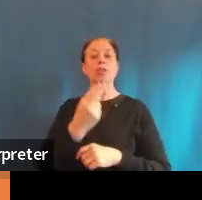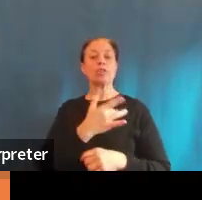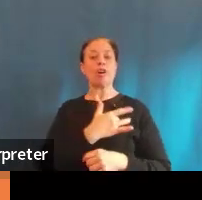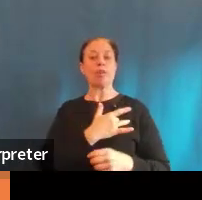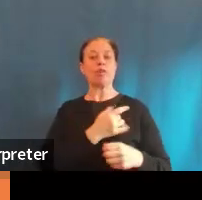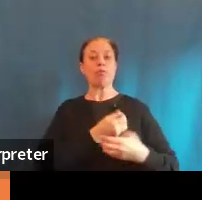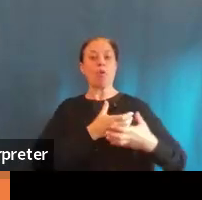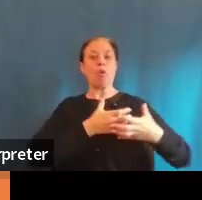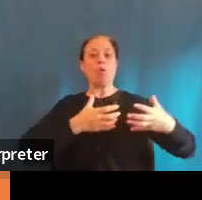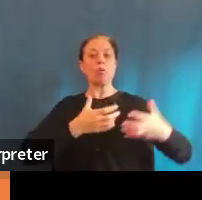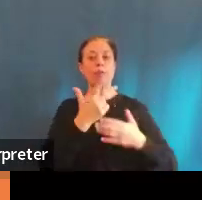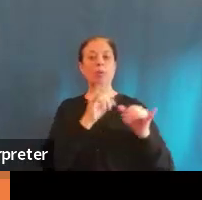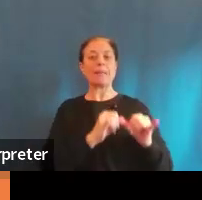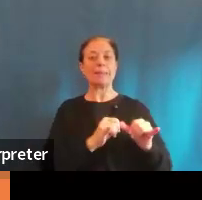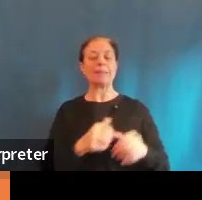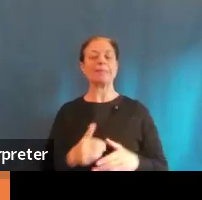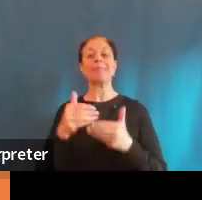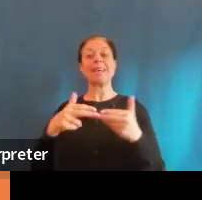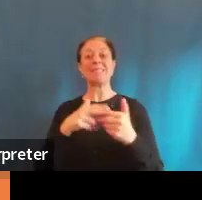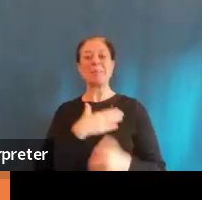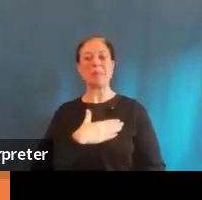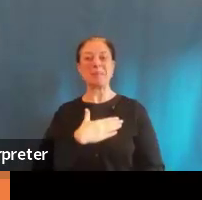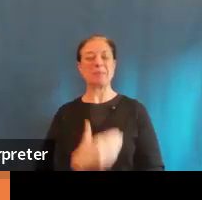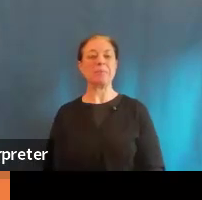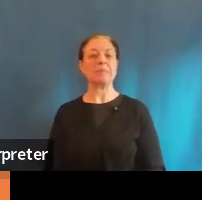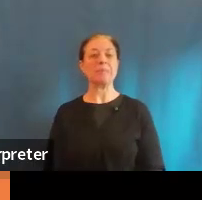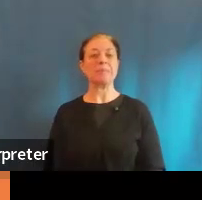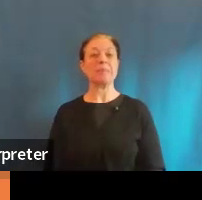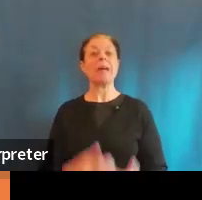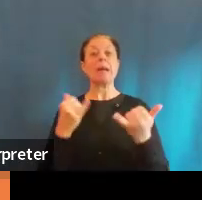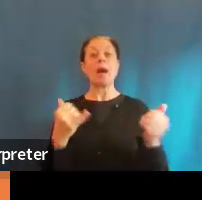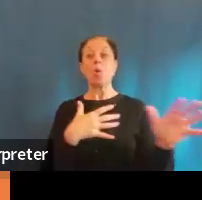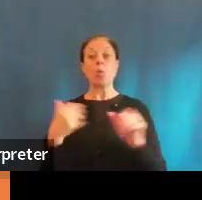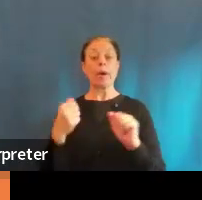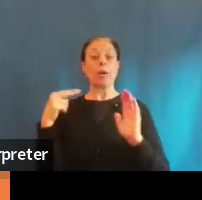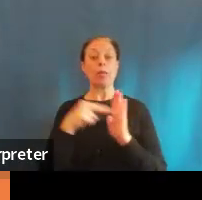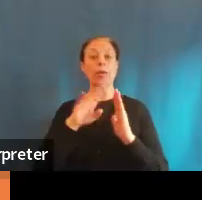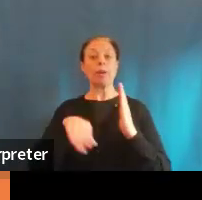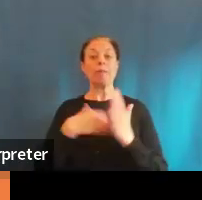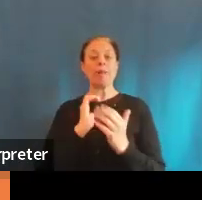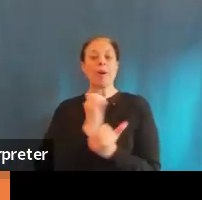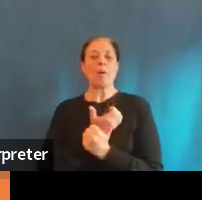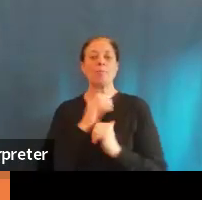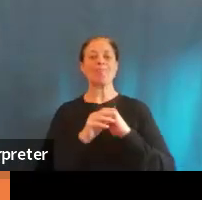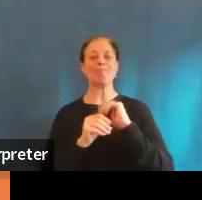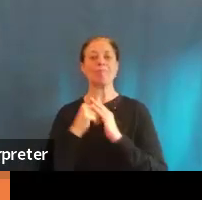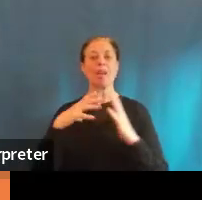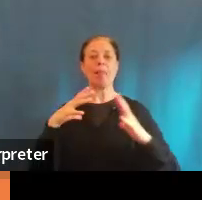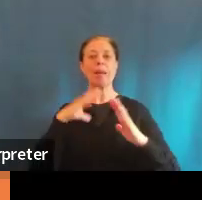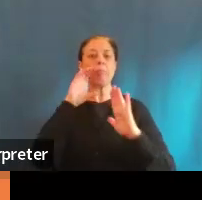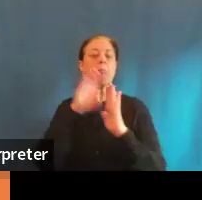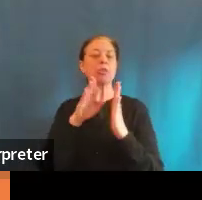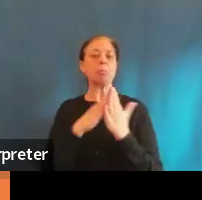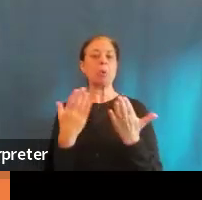sizes. Next slide, please. And now to take a quick look at all of our cozy holiday picture books that are coming out in